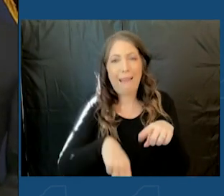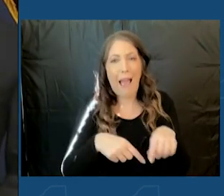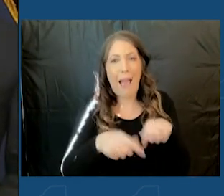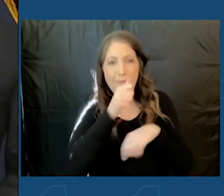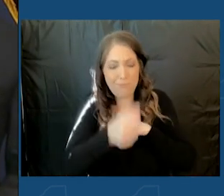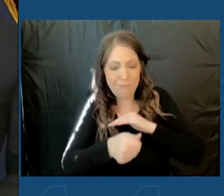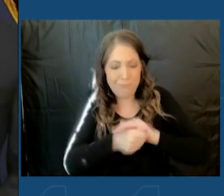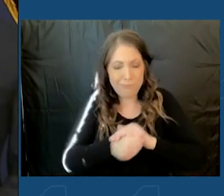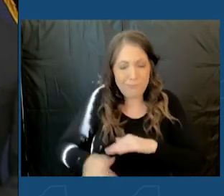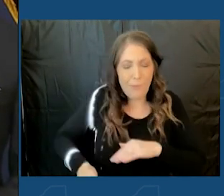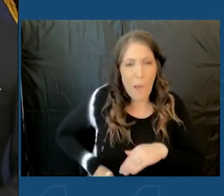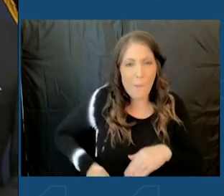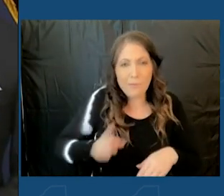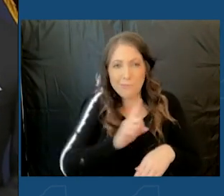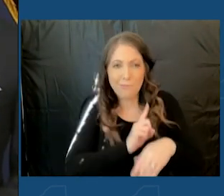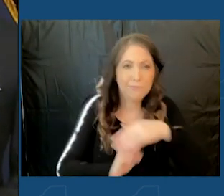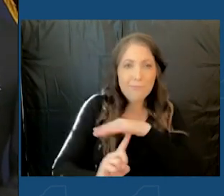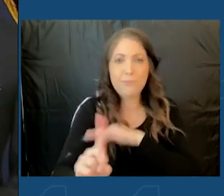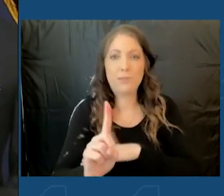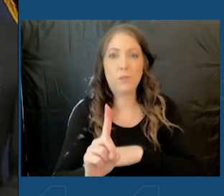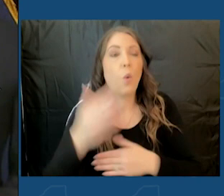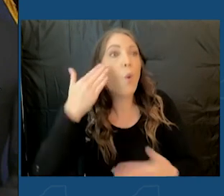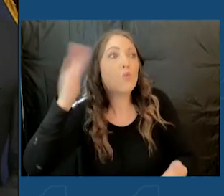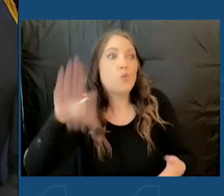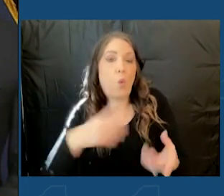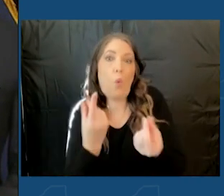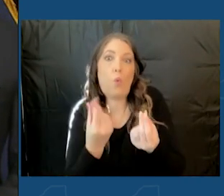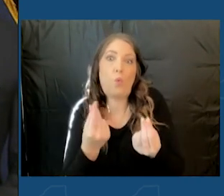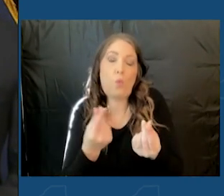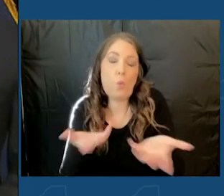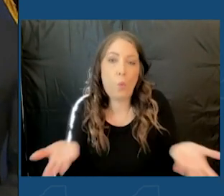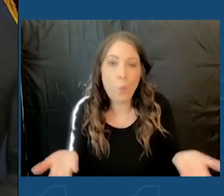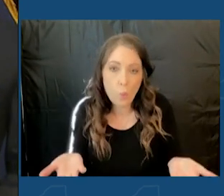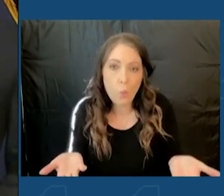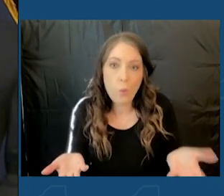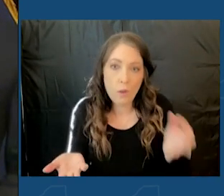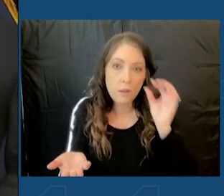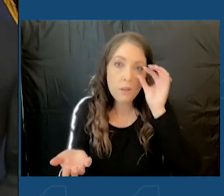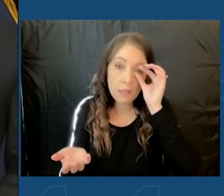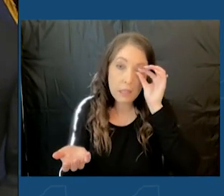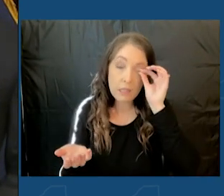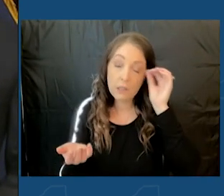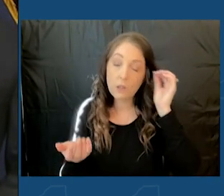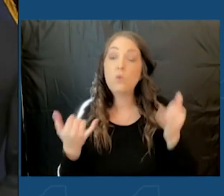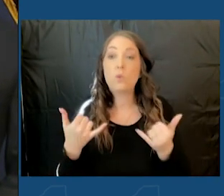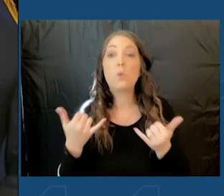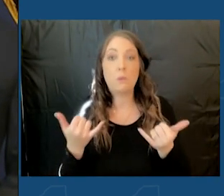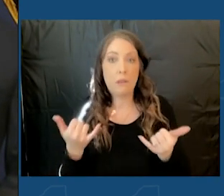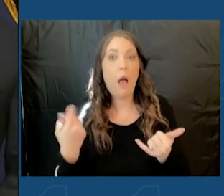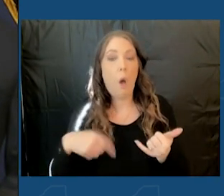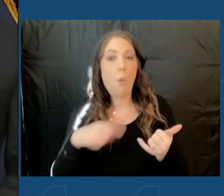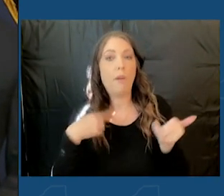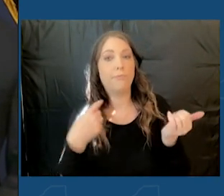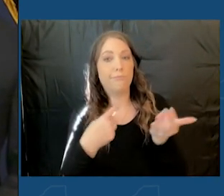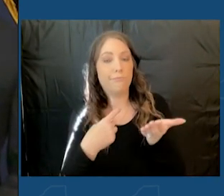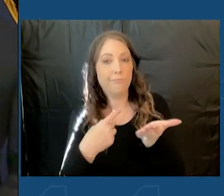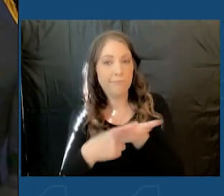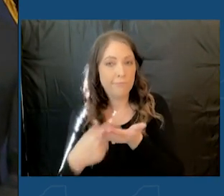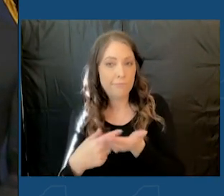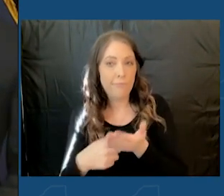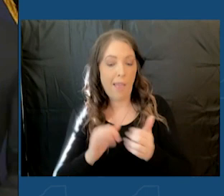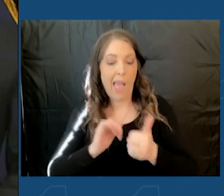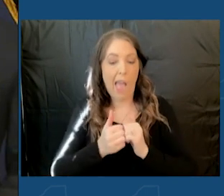concealed because you don't know what they're going to do with it. So we're taking it back. within the confines of the